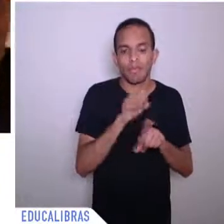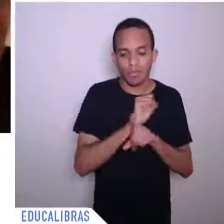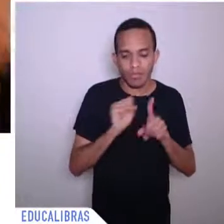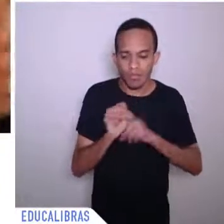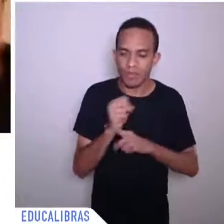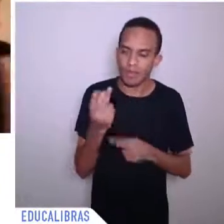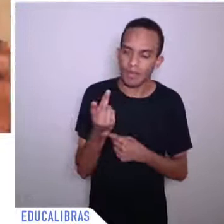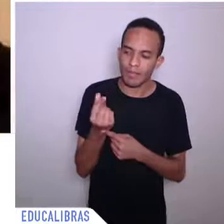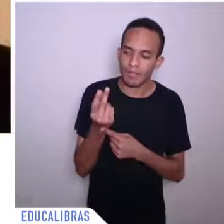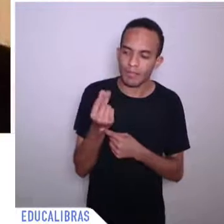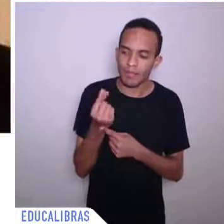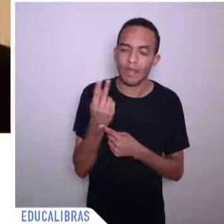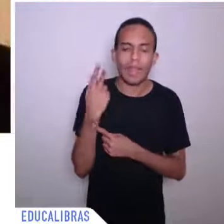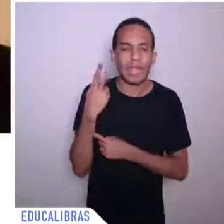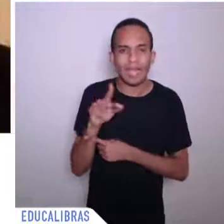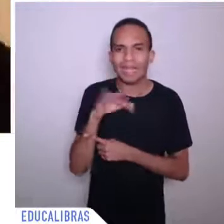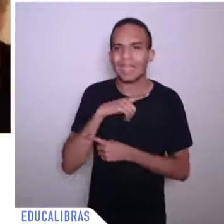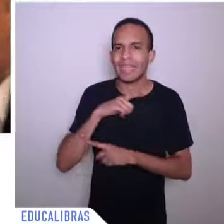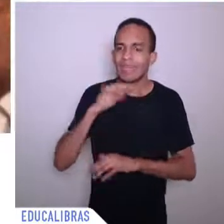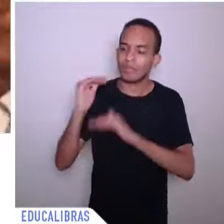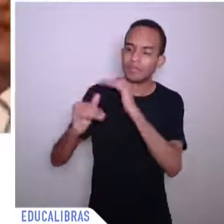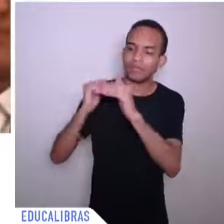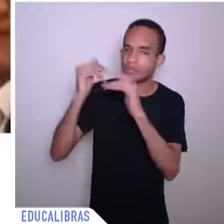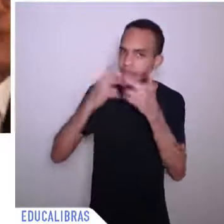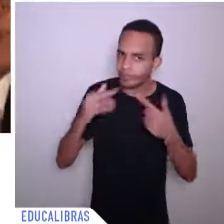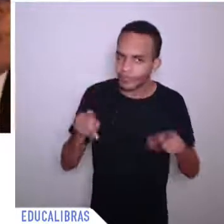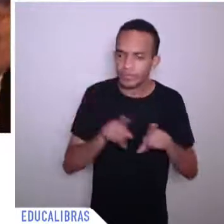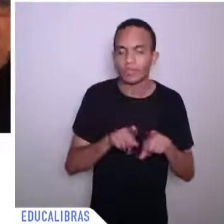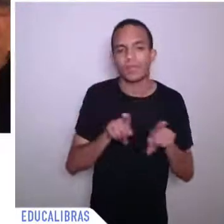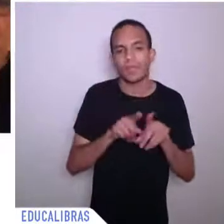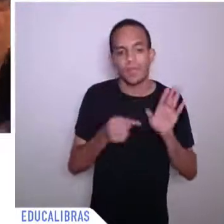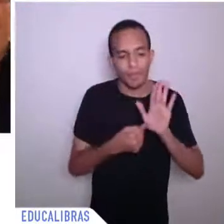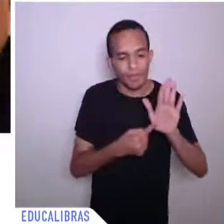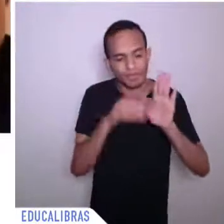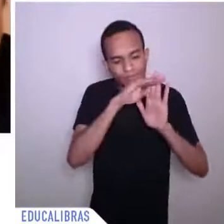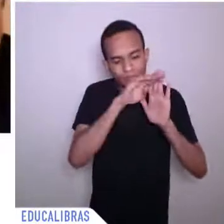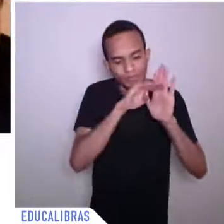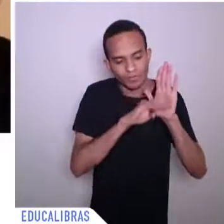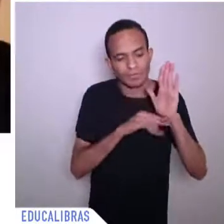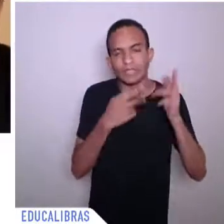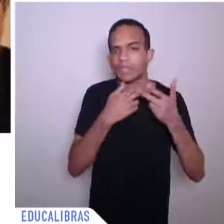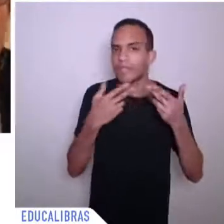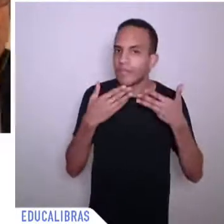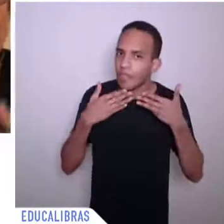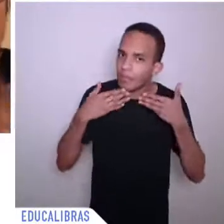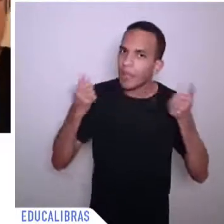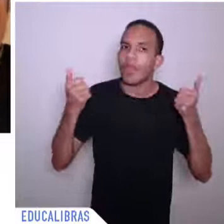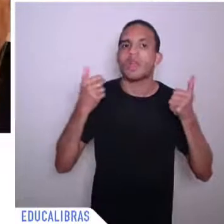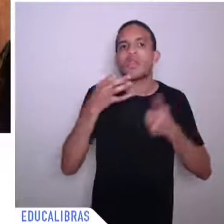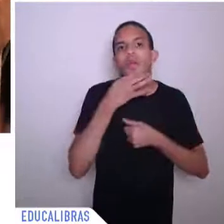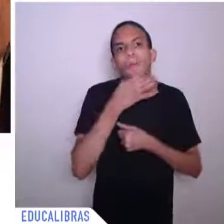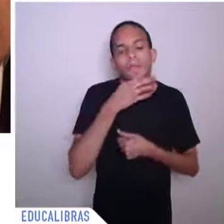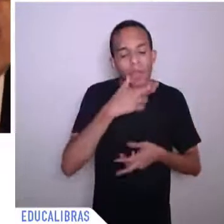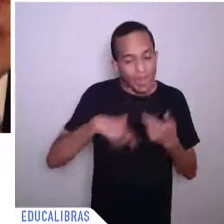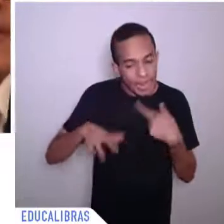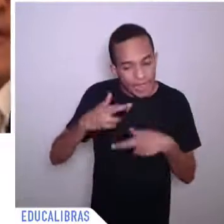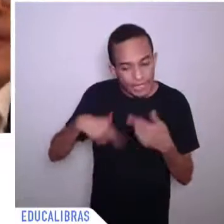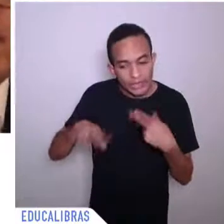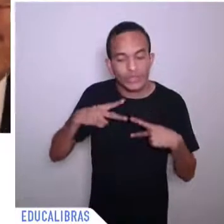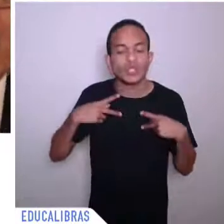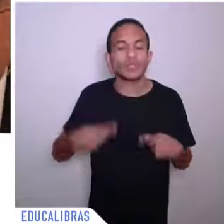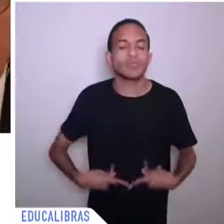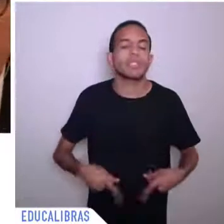rule-based democracy and the capitalist society. We see some advance, and it points toward a situation that is